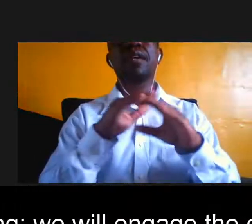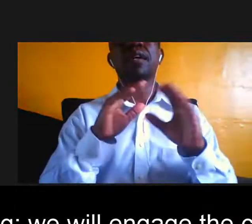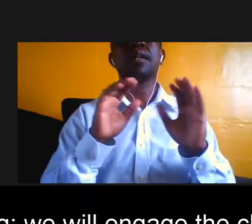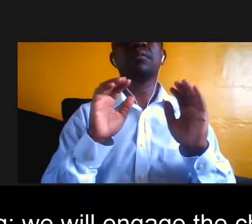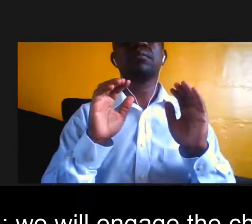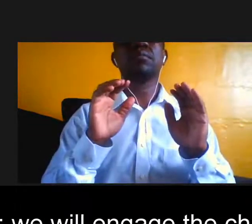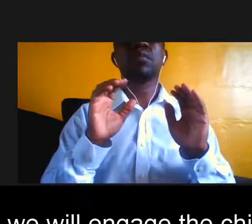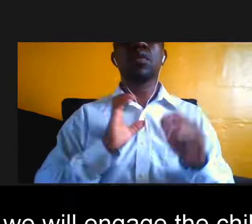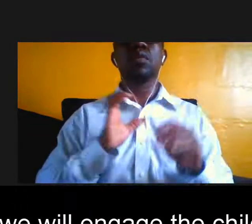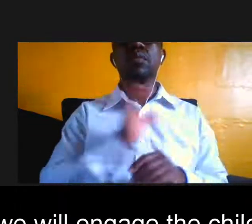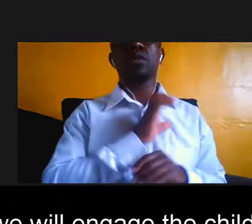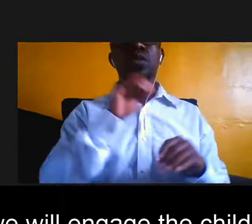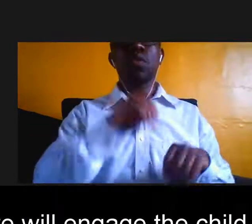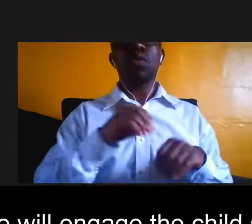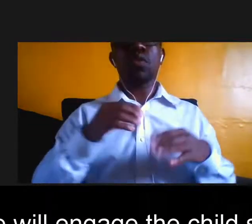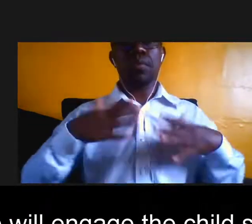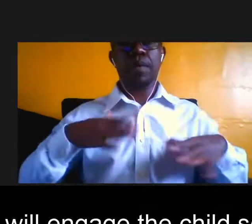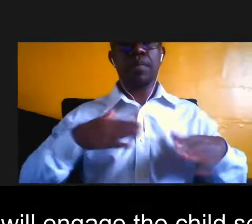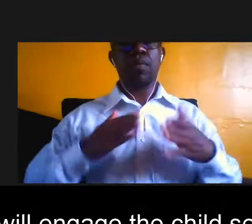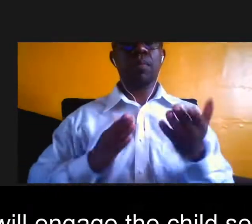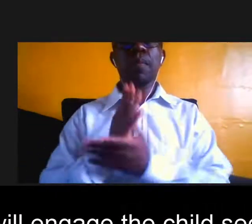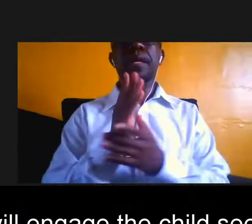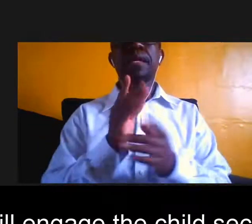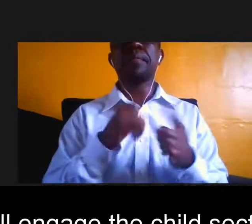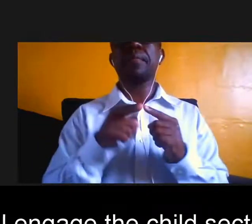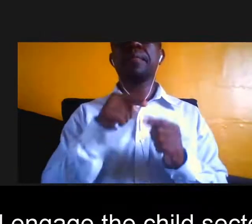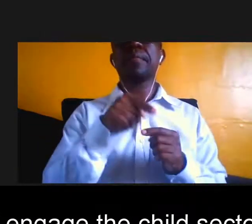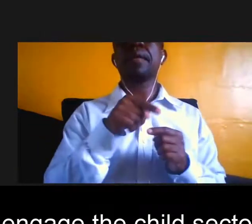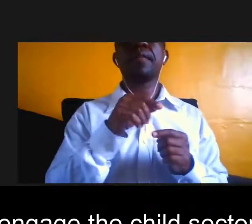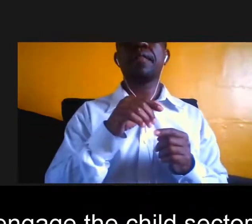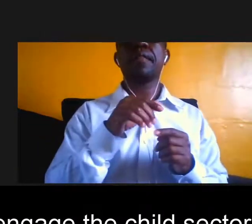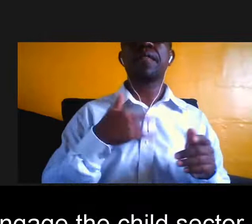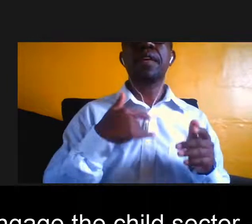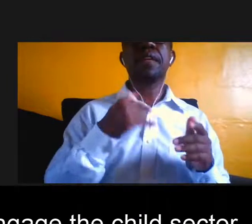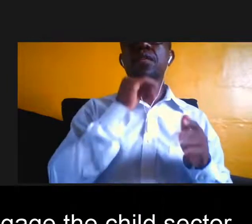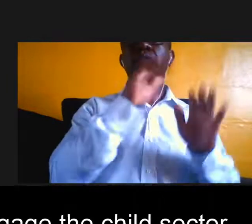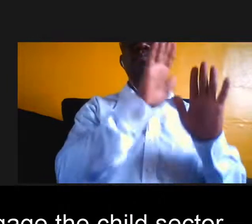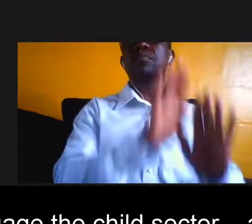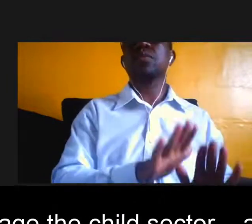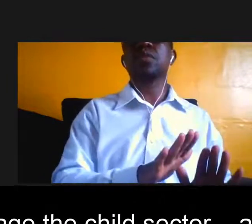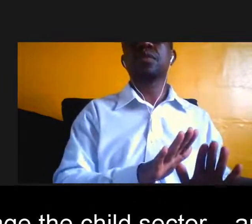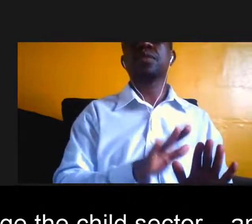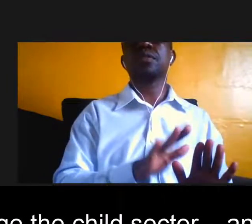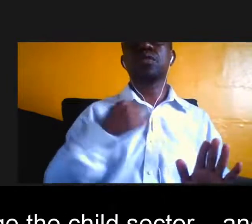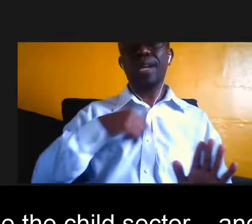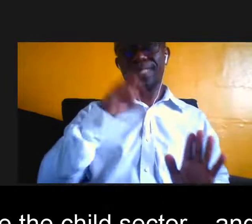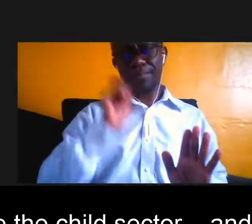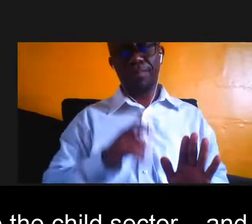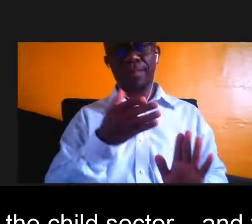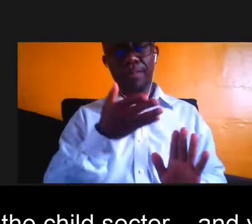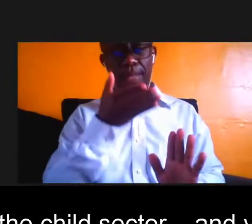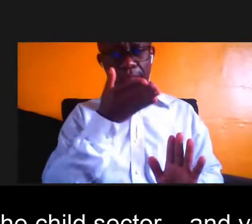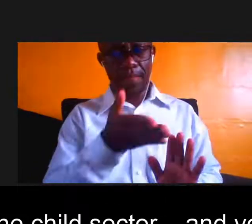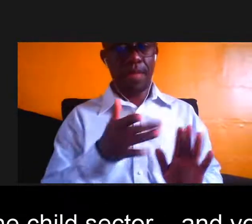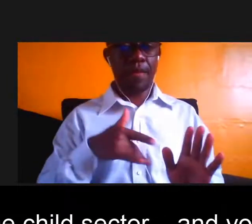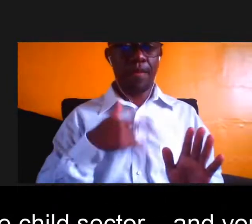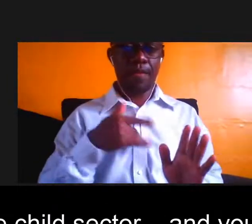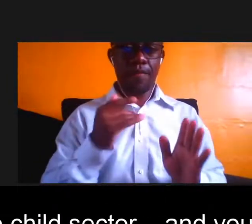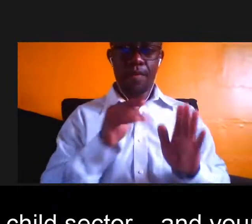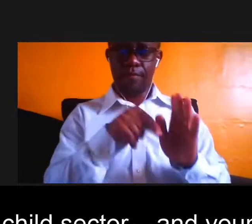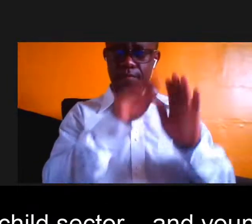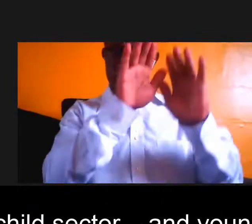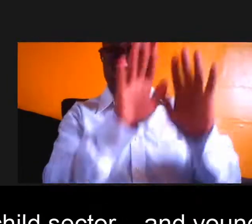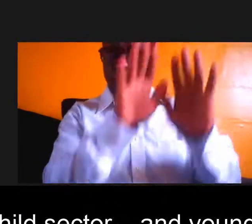Rights. We need to set the agenda. Even at that point, we need to be a part of setting the agenda there. We cannot miss such opportunities. Like